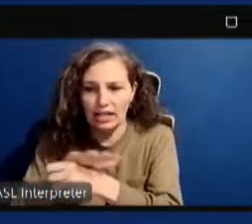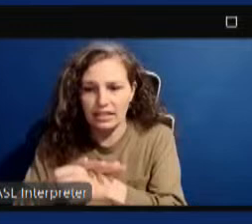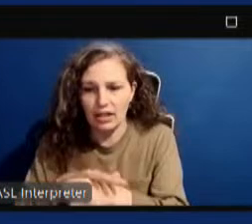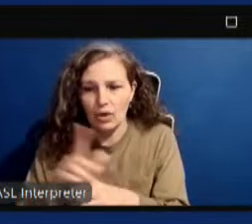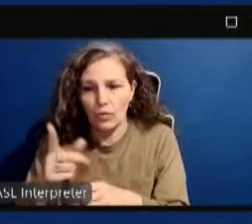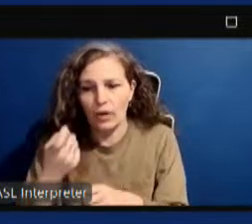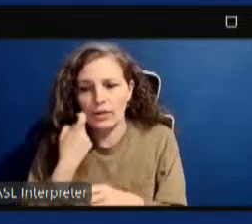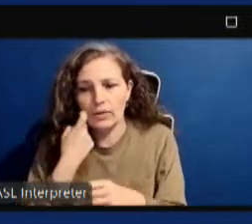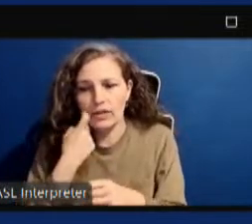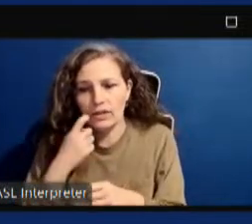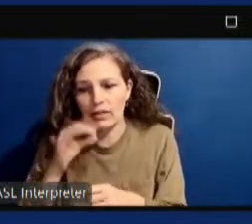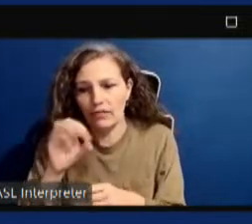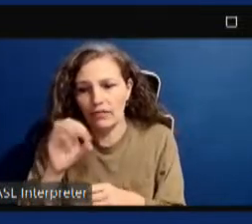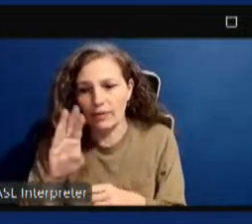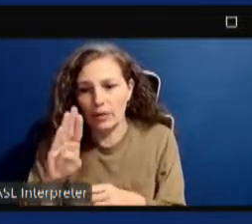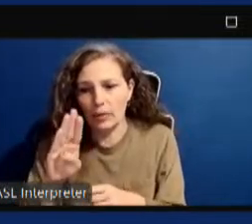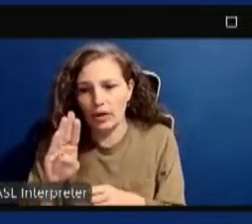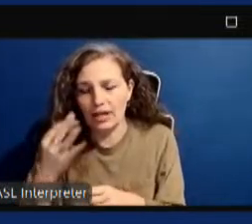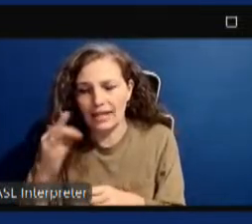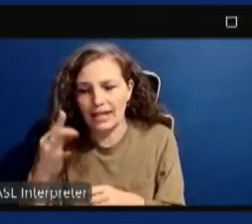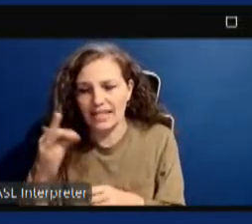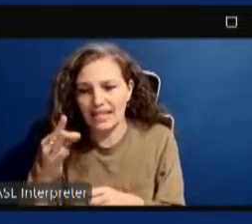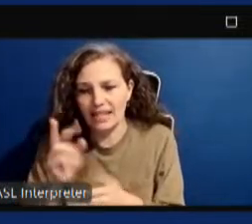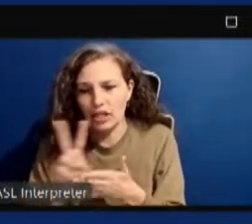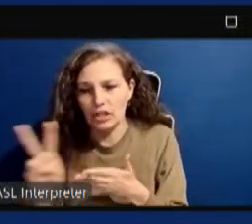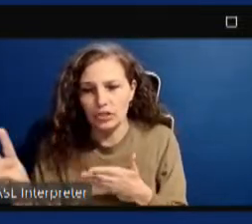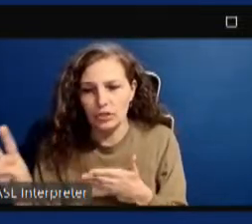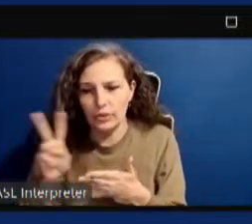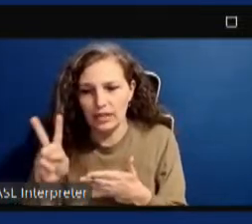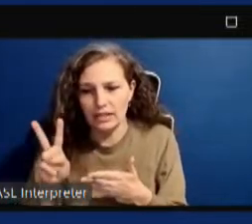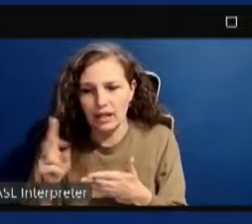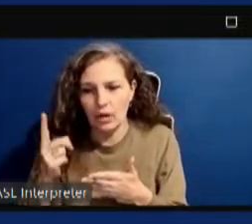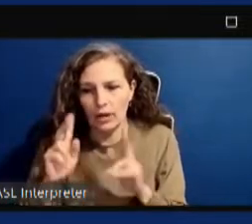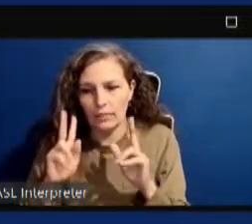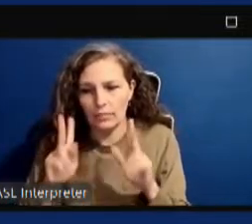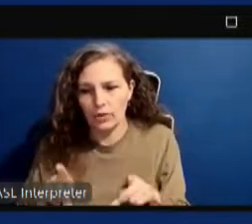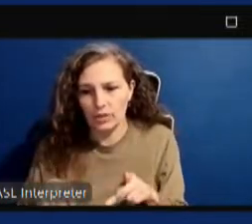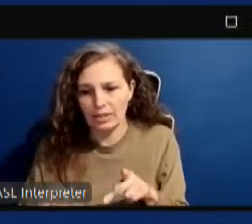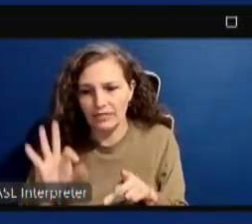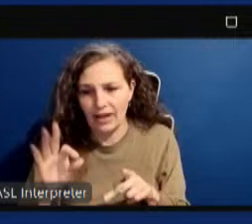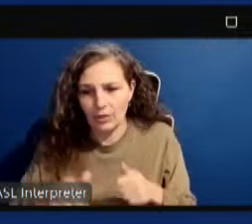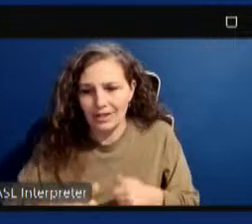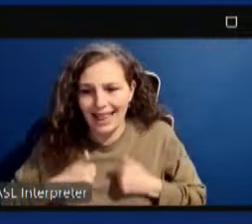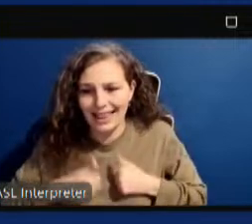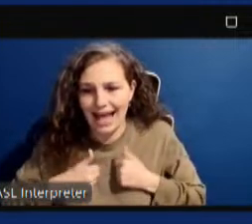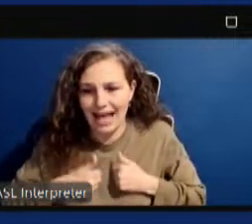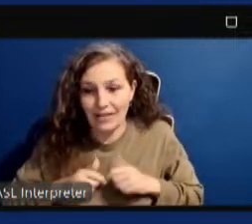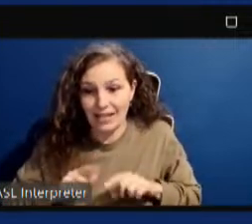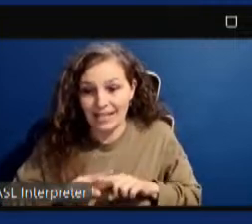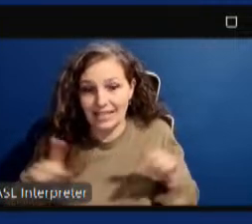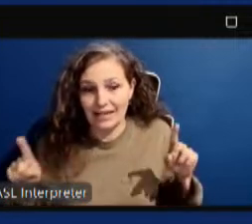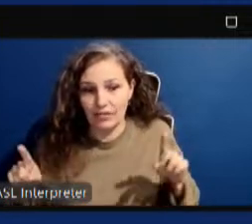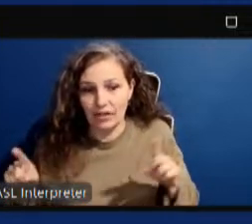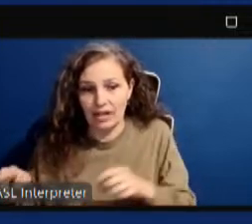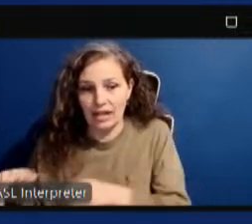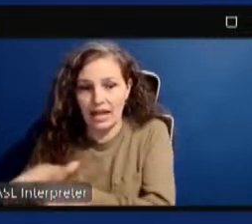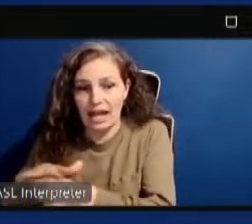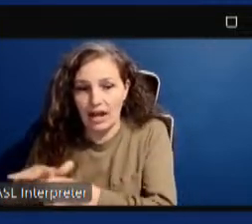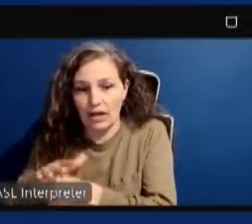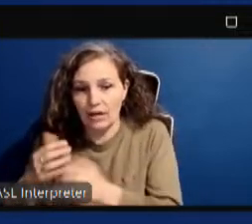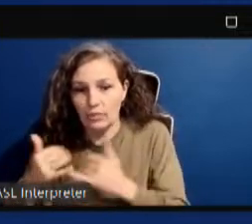was February 19th, about 2 weeks ago. Someone was found alive in a different area. And we are still taking missing persons